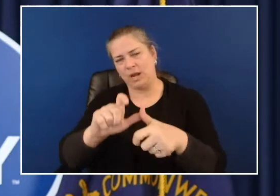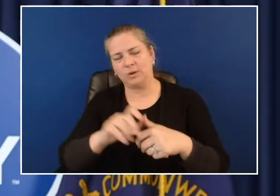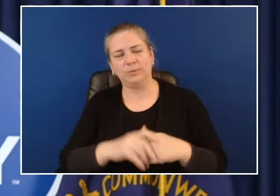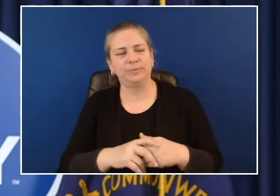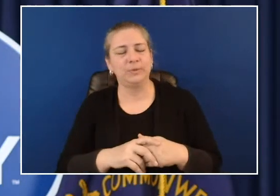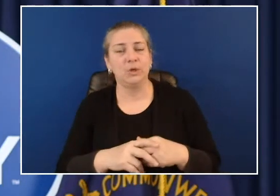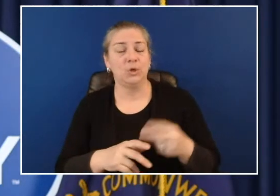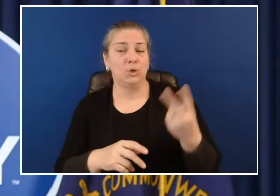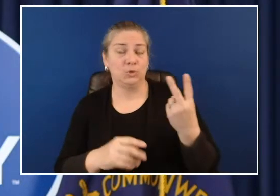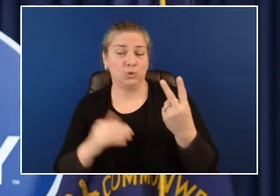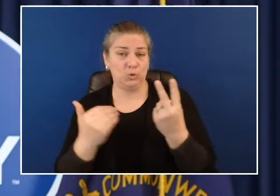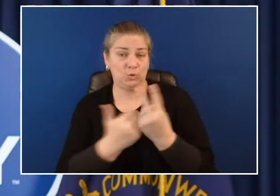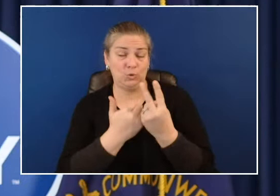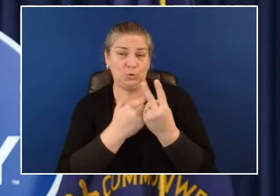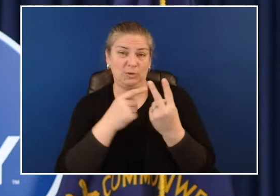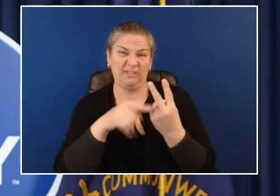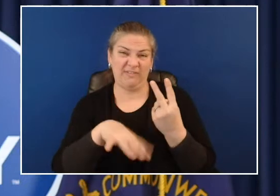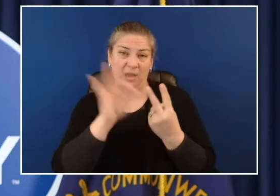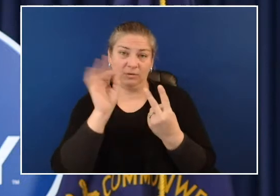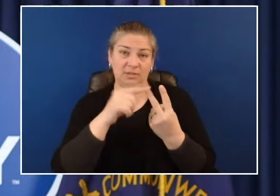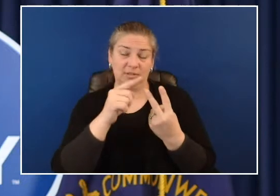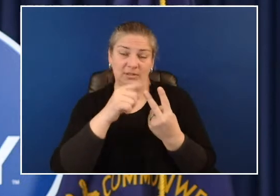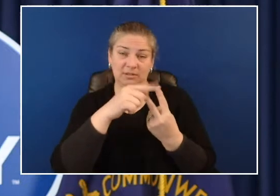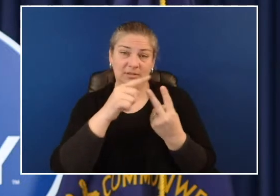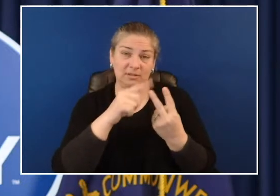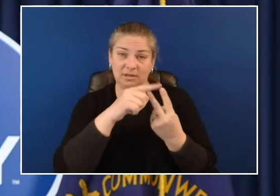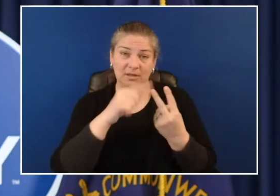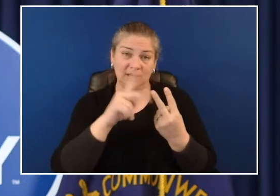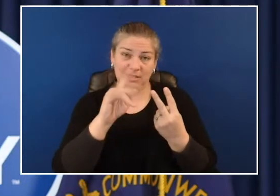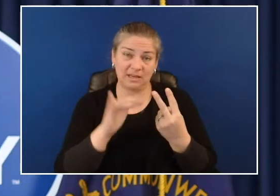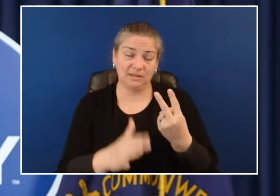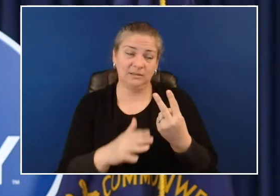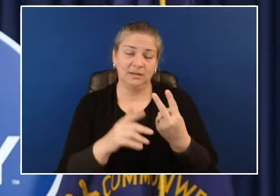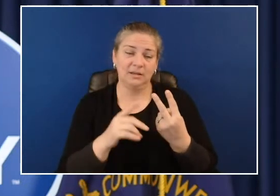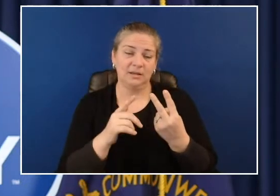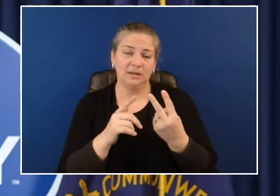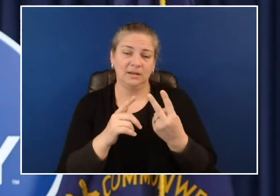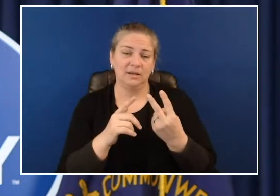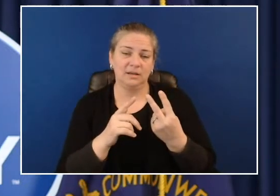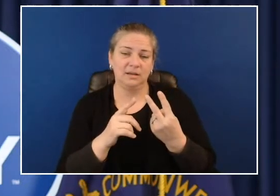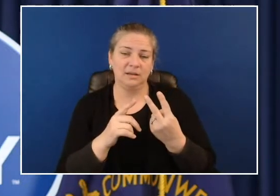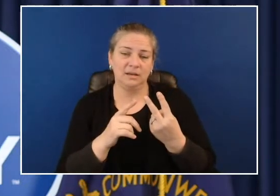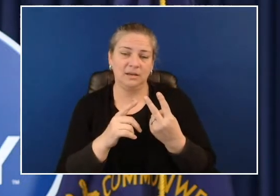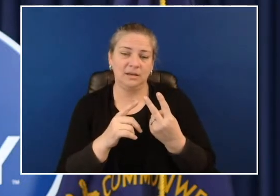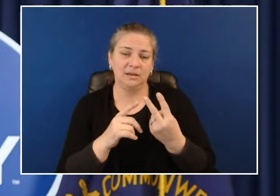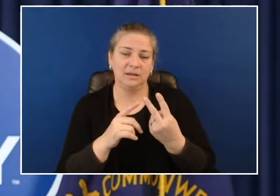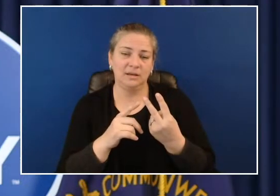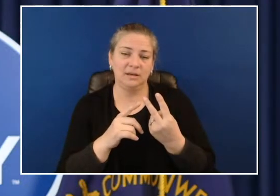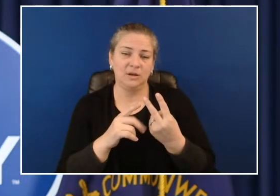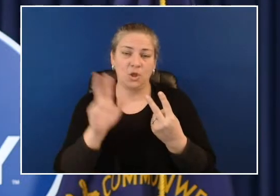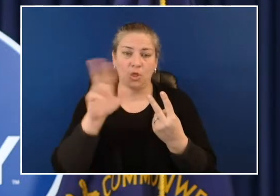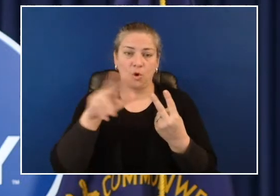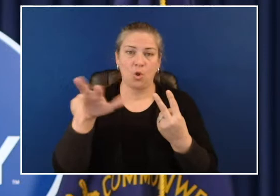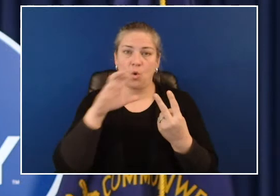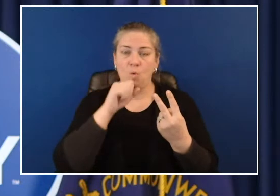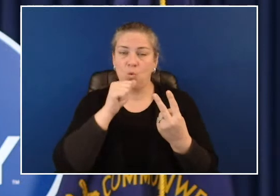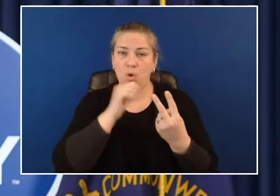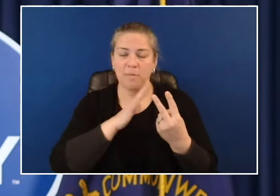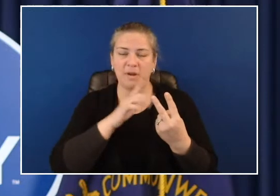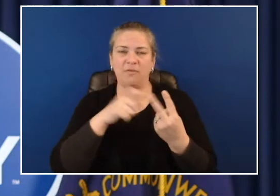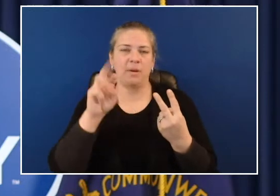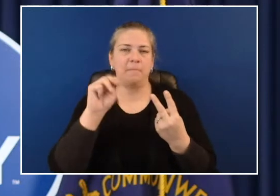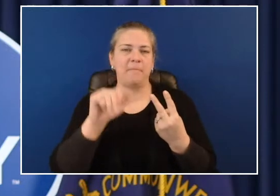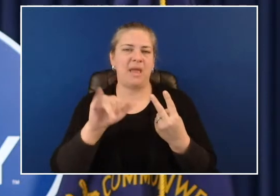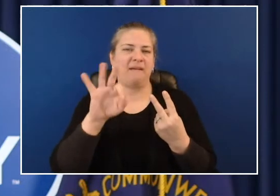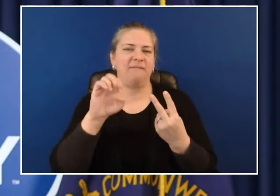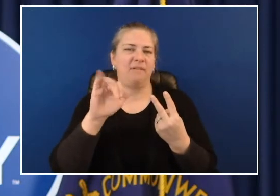Kentuckians consist of Jessica, of a 33-year-old woman who was from Mayfield, who was